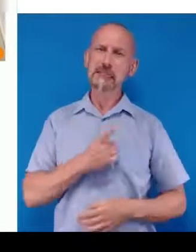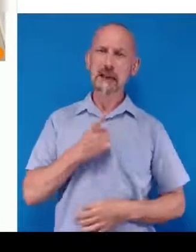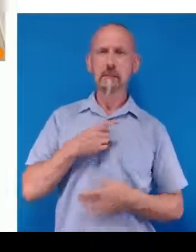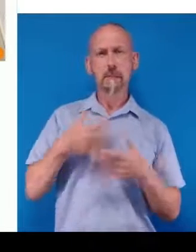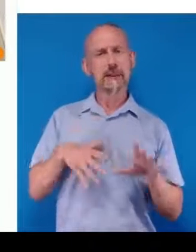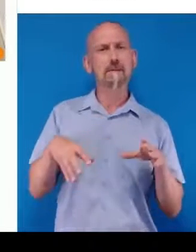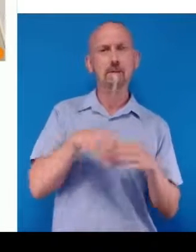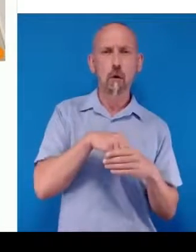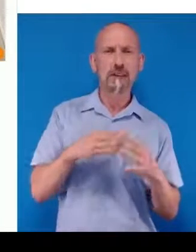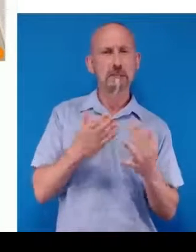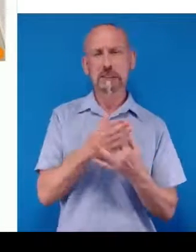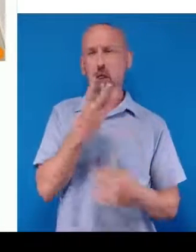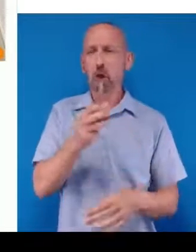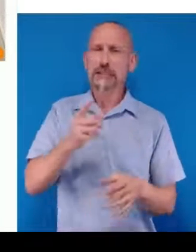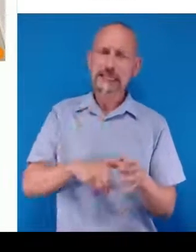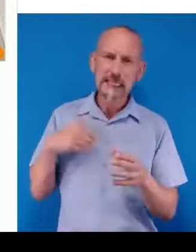But